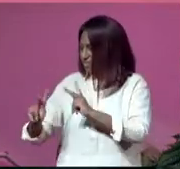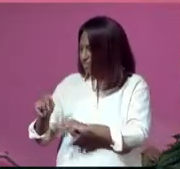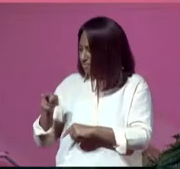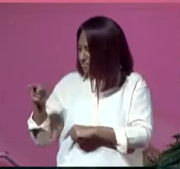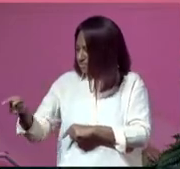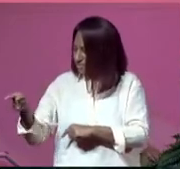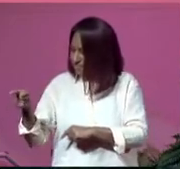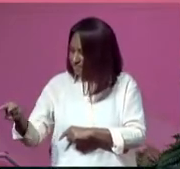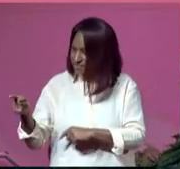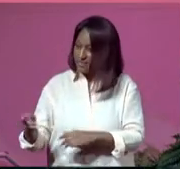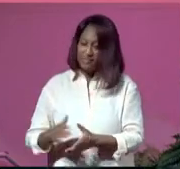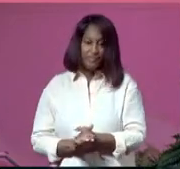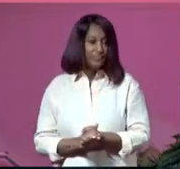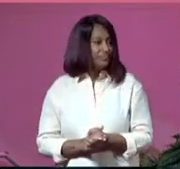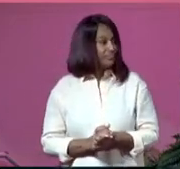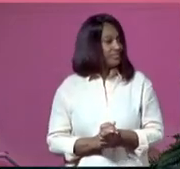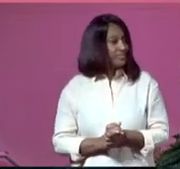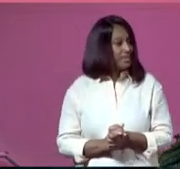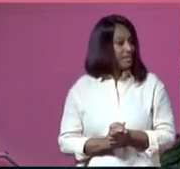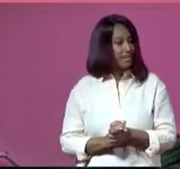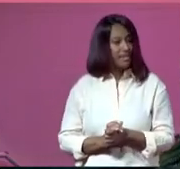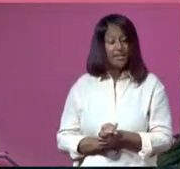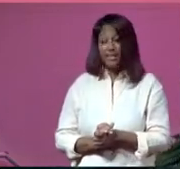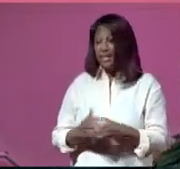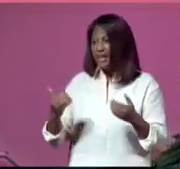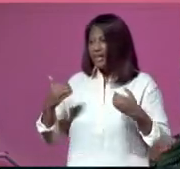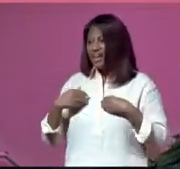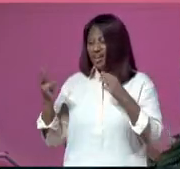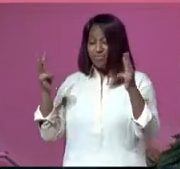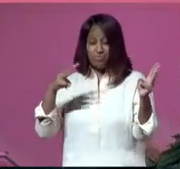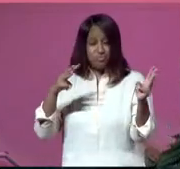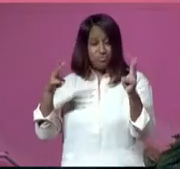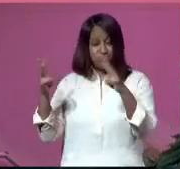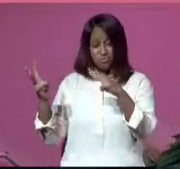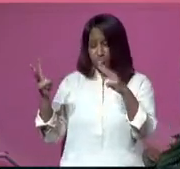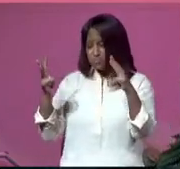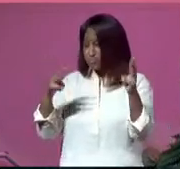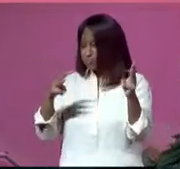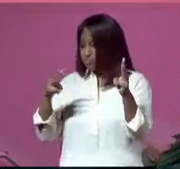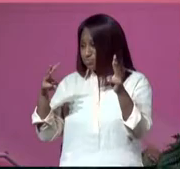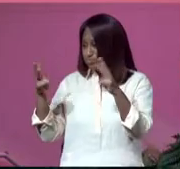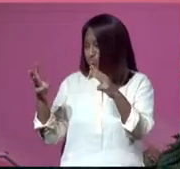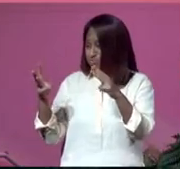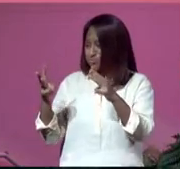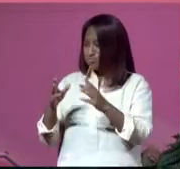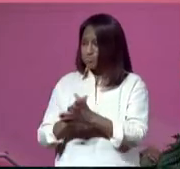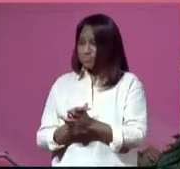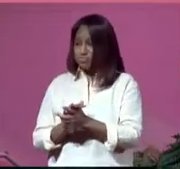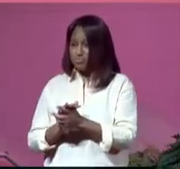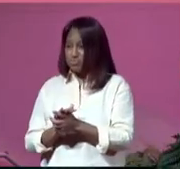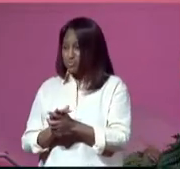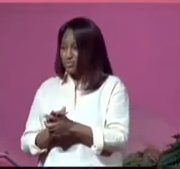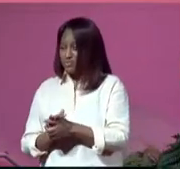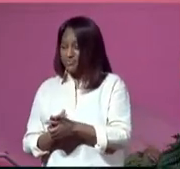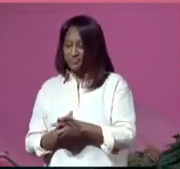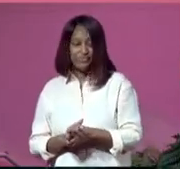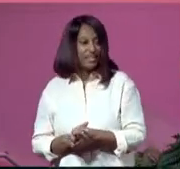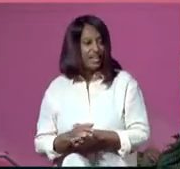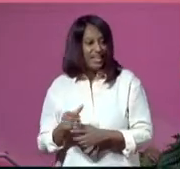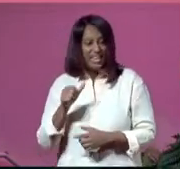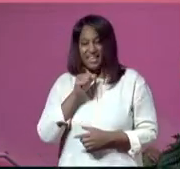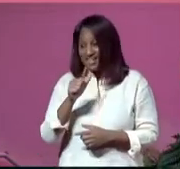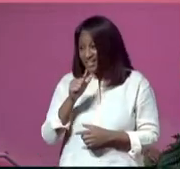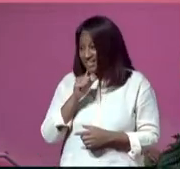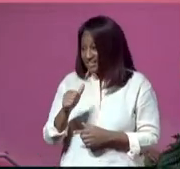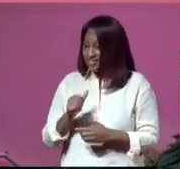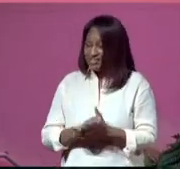this long-standing, y'all know this, hatred of each other. Jews and Samaritans saw Samaritans as half-breeds. And Jesus